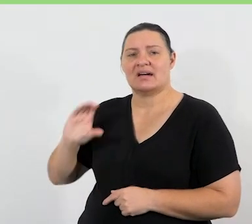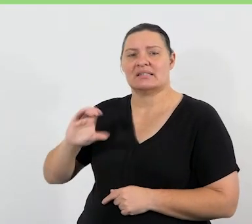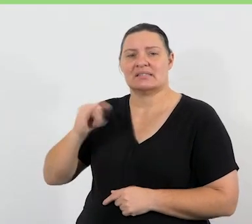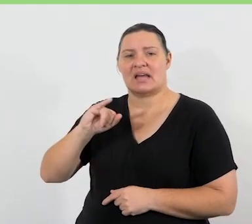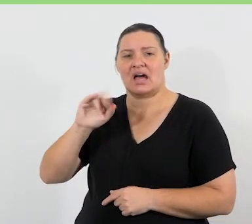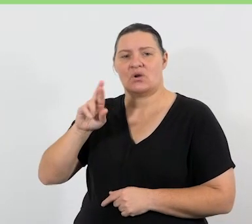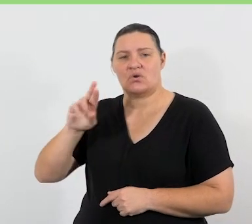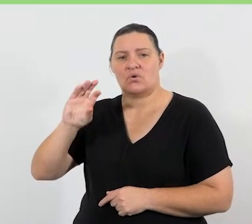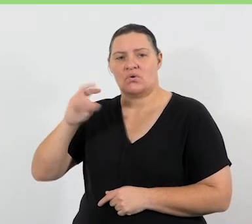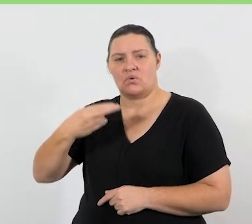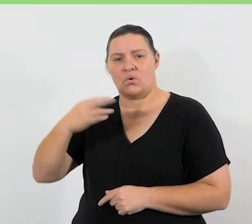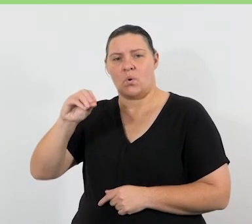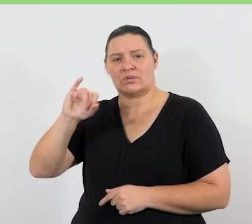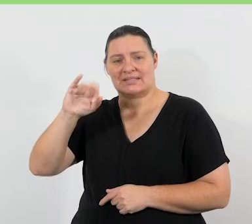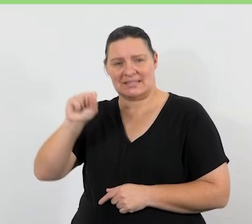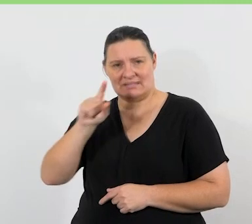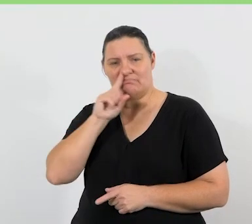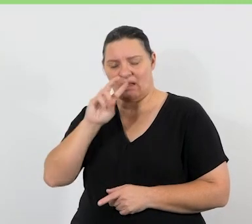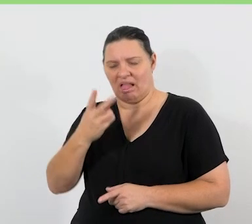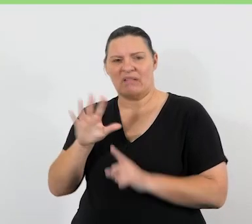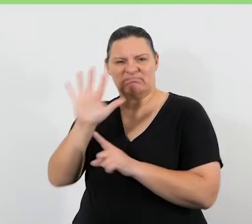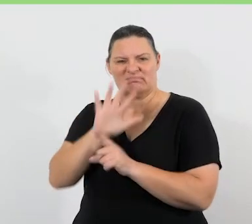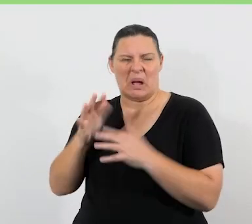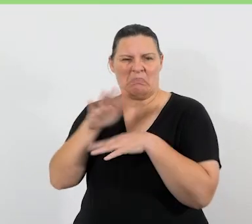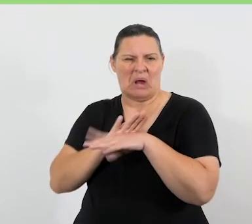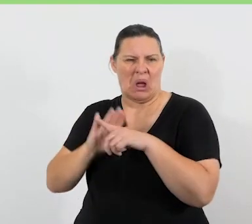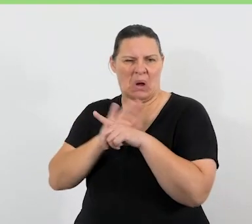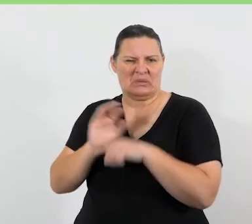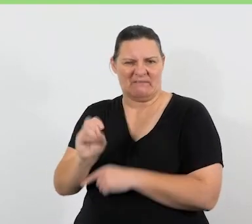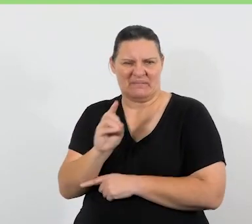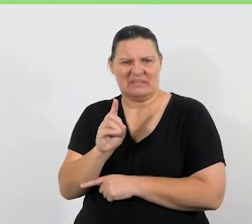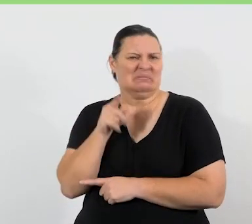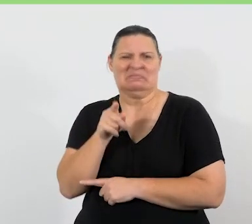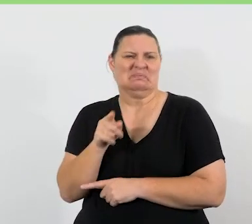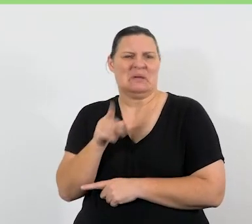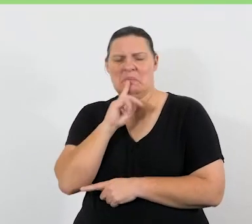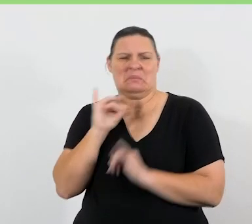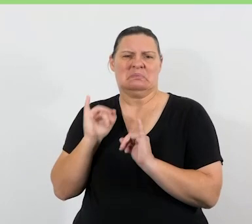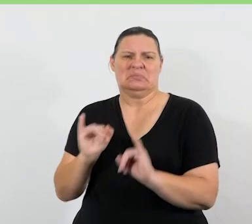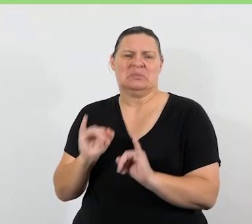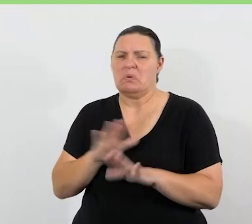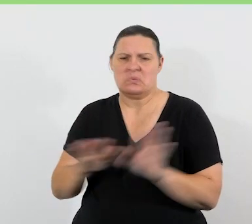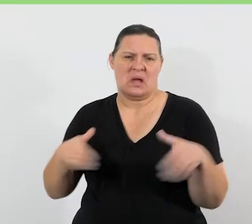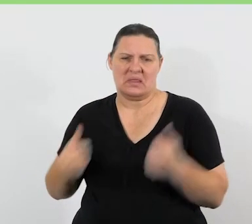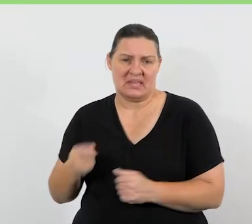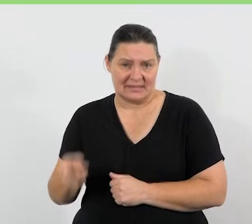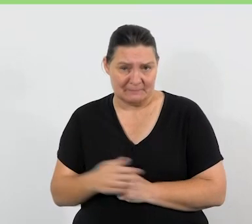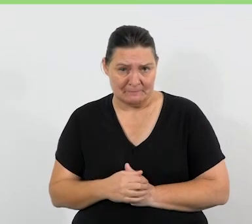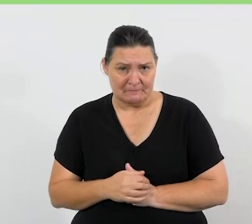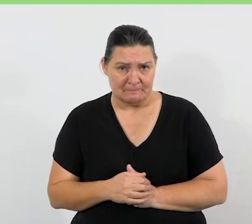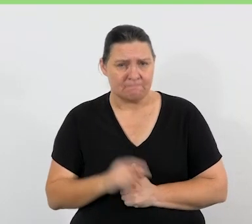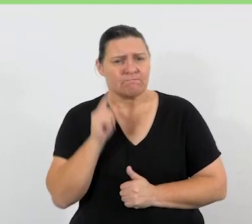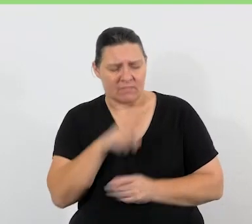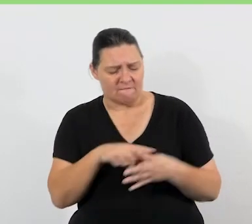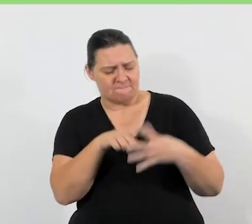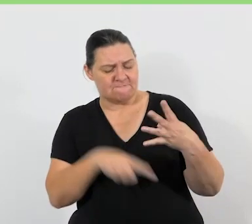cirrhosis, the healthy tissue is then replaced with this brown looking like tissue, and obviously it is unhealthy. So